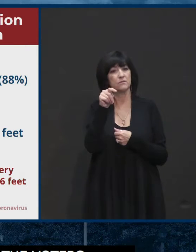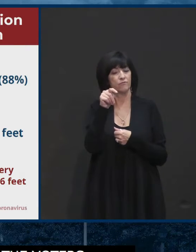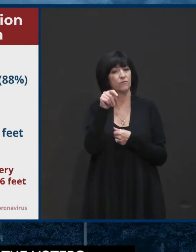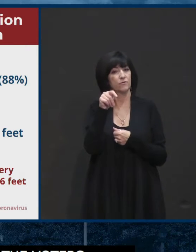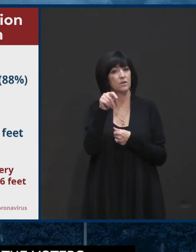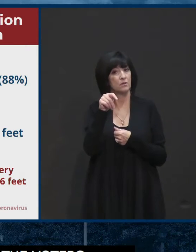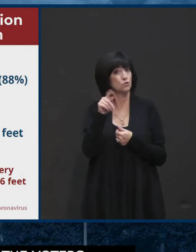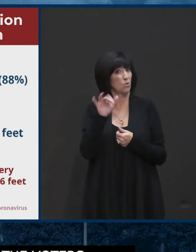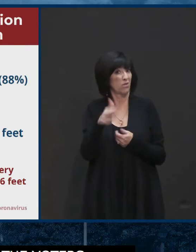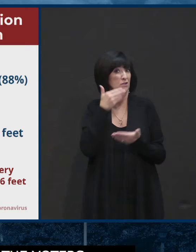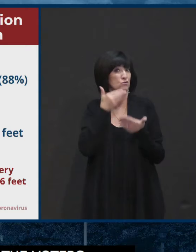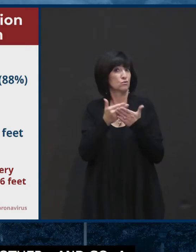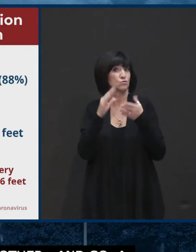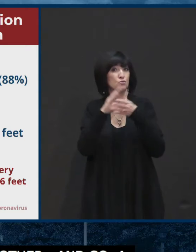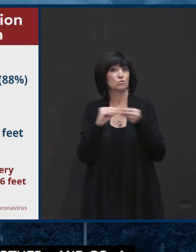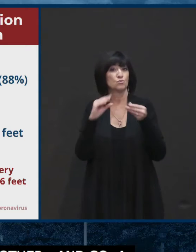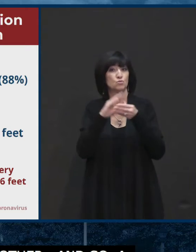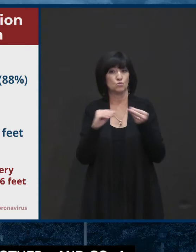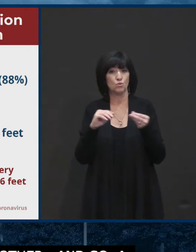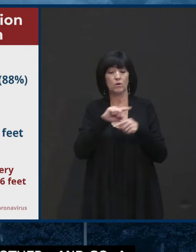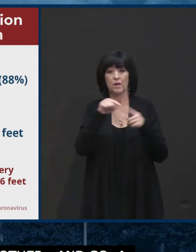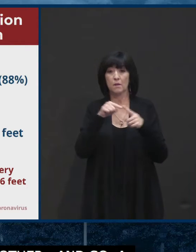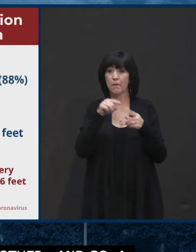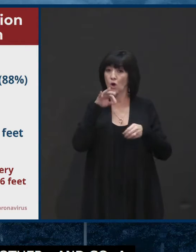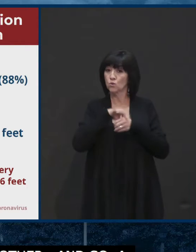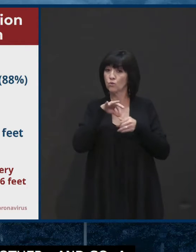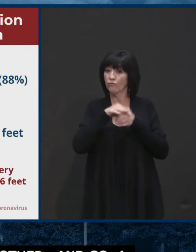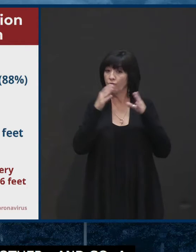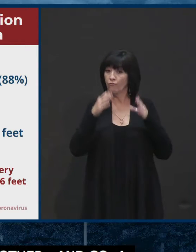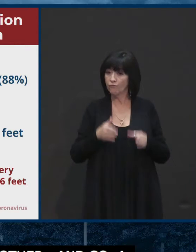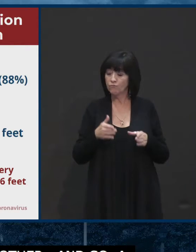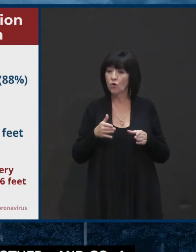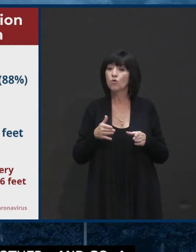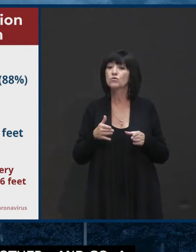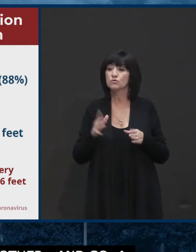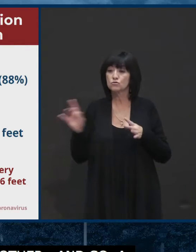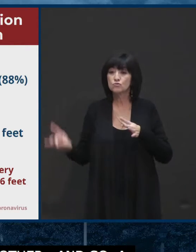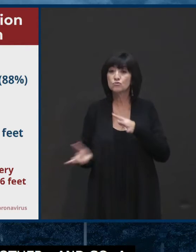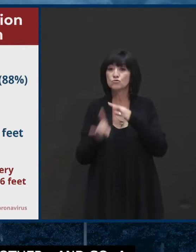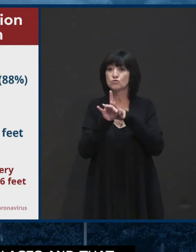polling places, and that voters really came